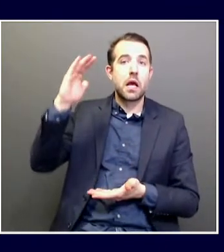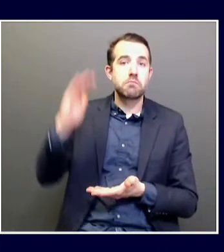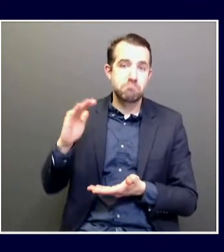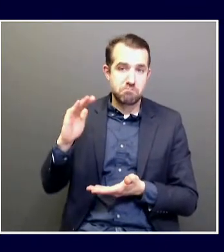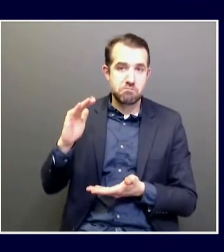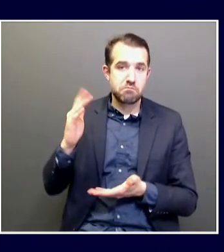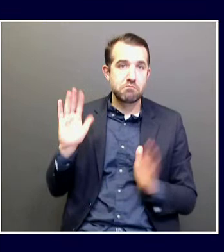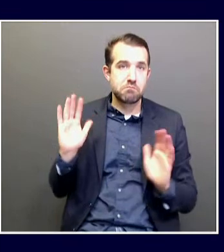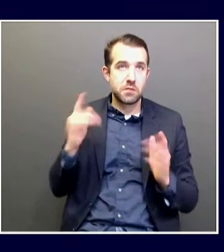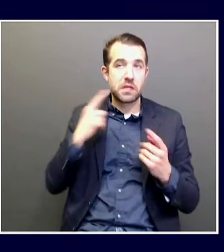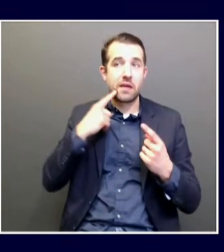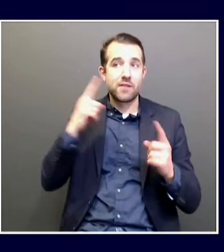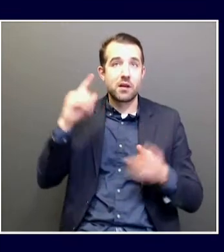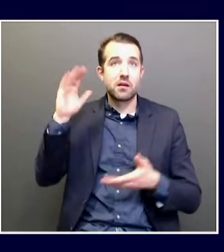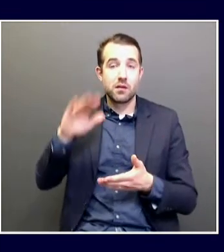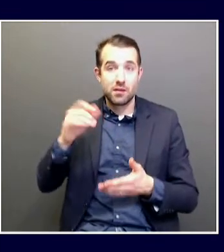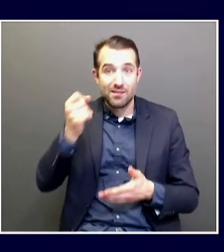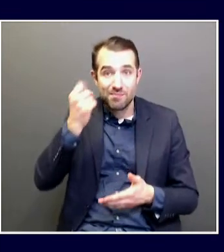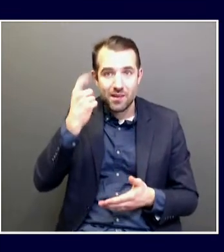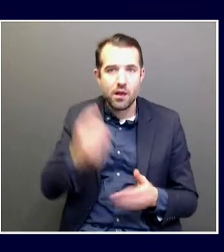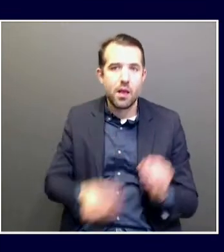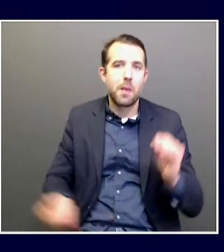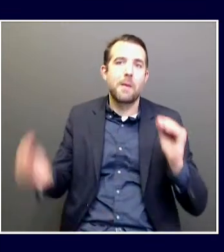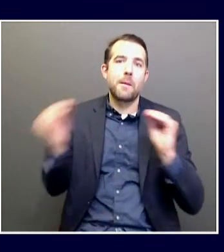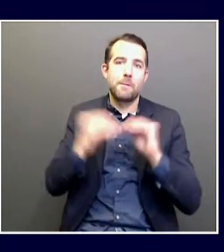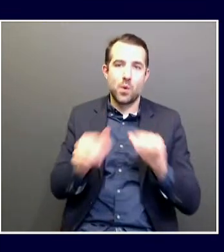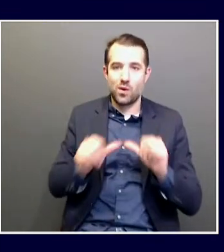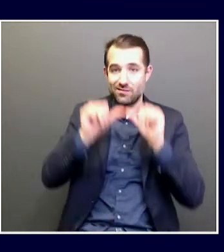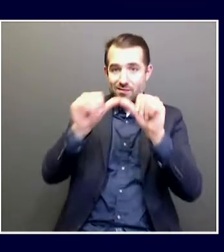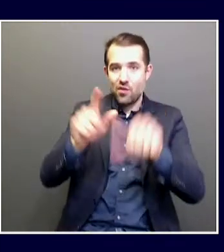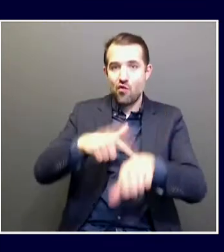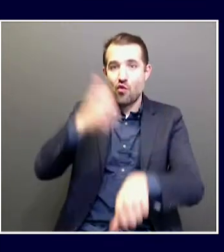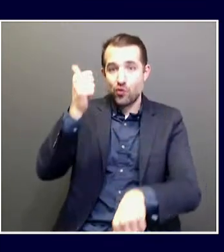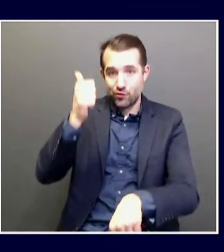little bit more durable. We need more data there to really flesh that out.